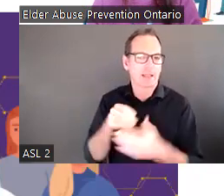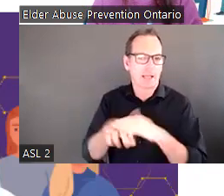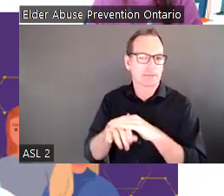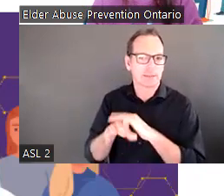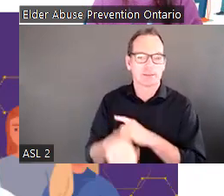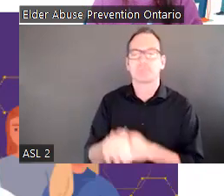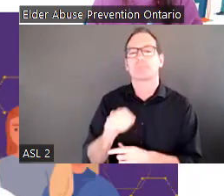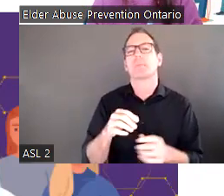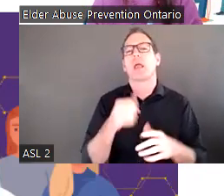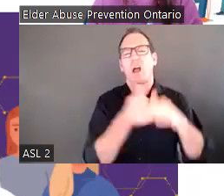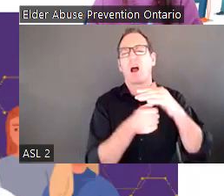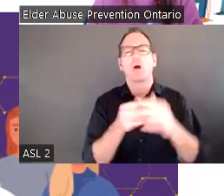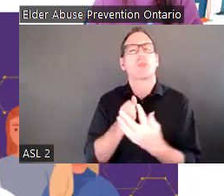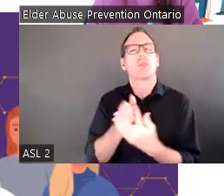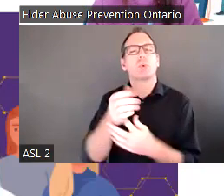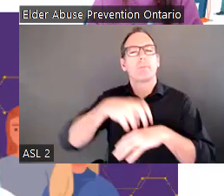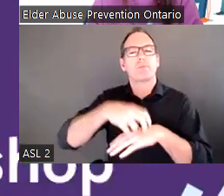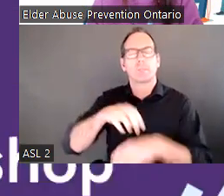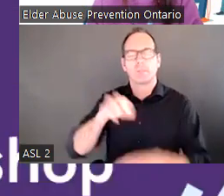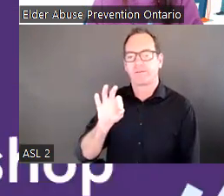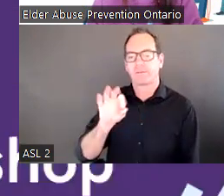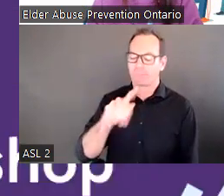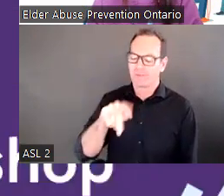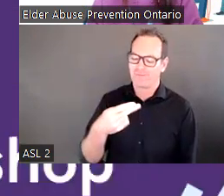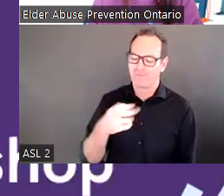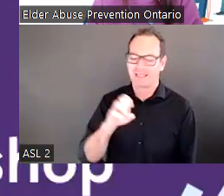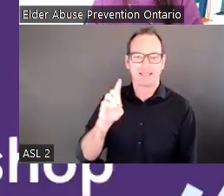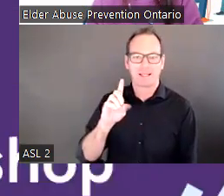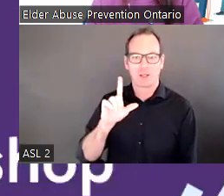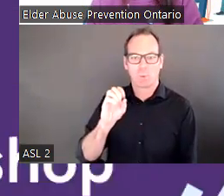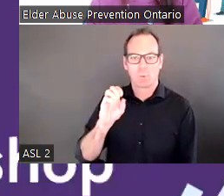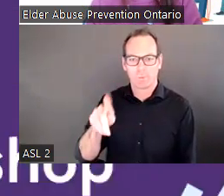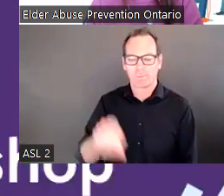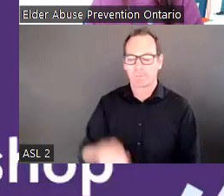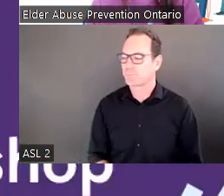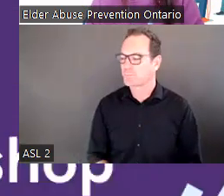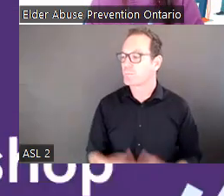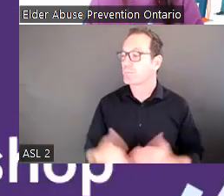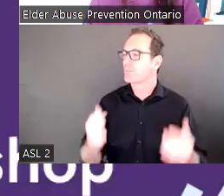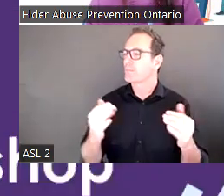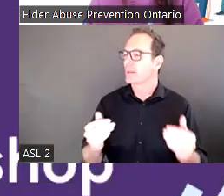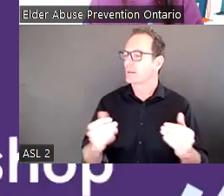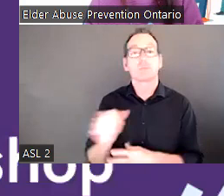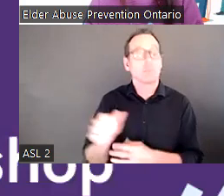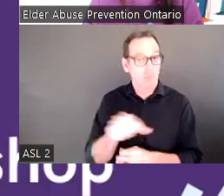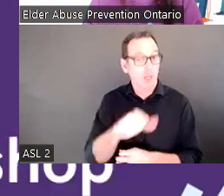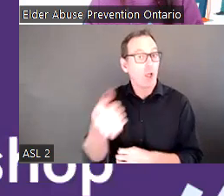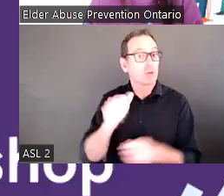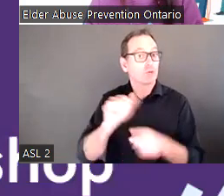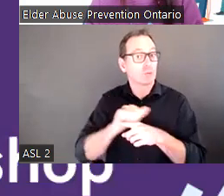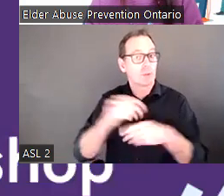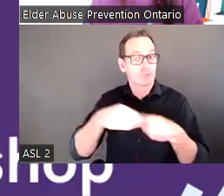getting further promotion about that event. And the other upcoming training that we have kind of